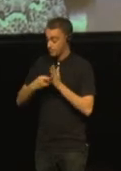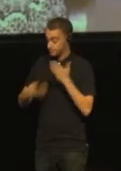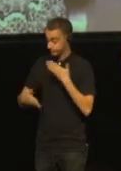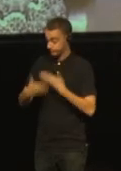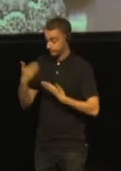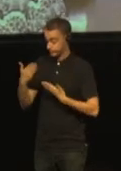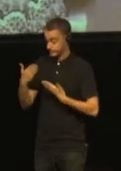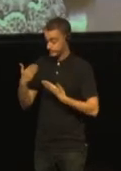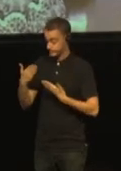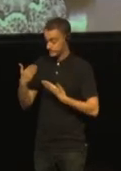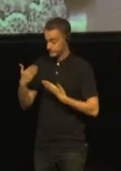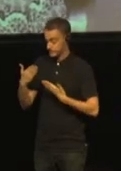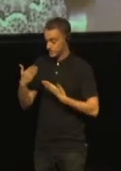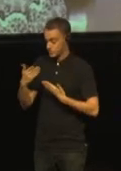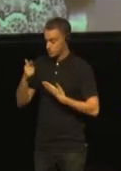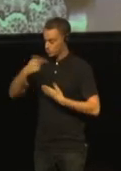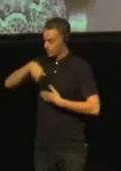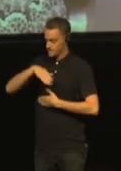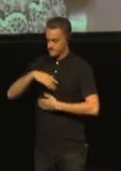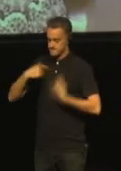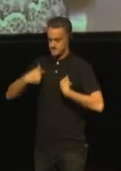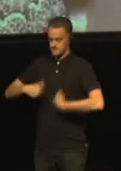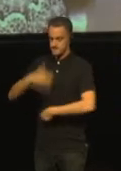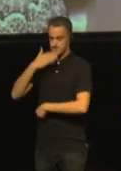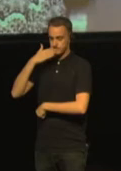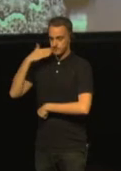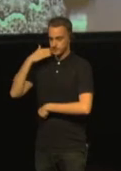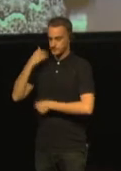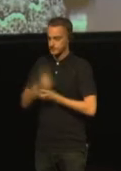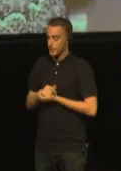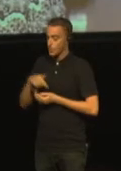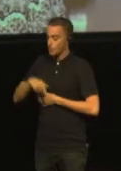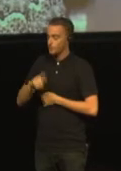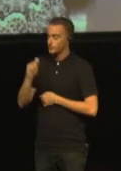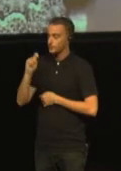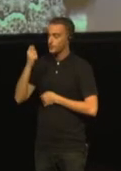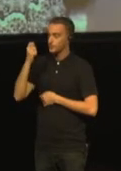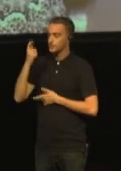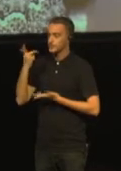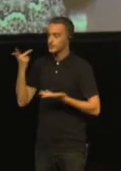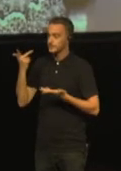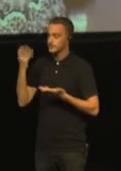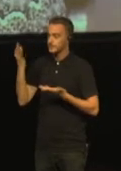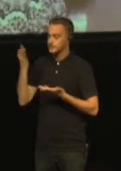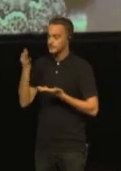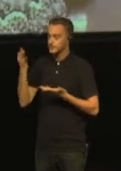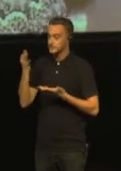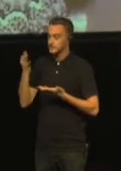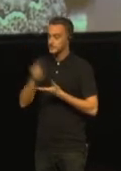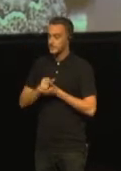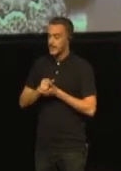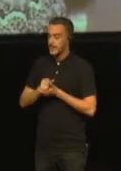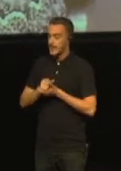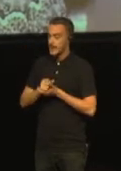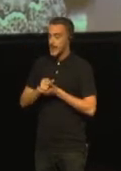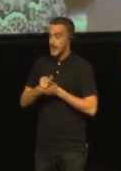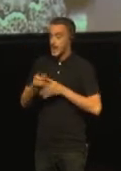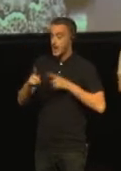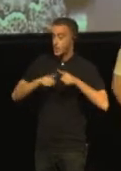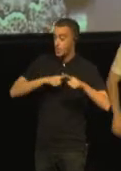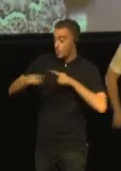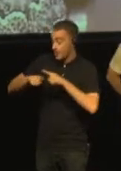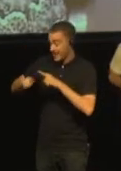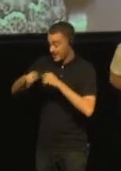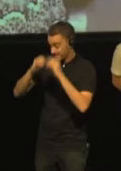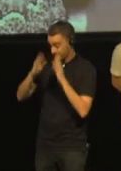proud that we managed to get all of our representative organisations here and working together. But this is